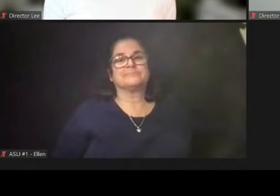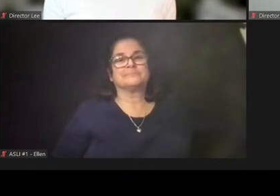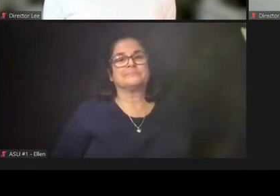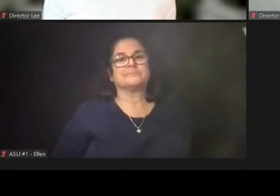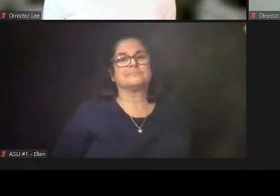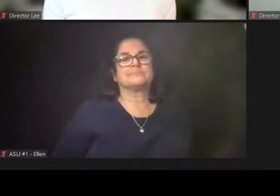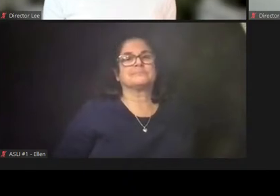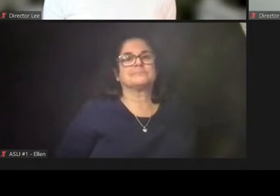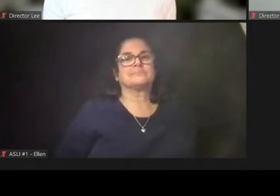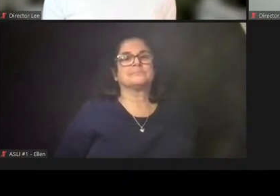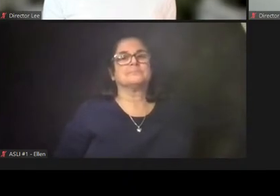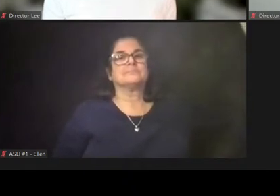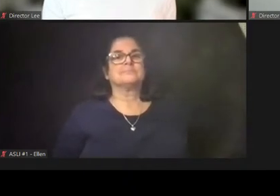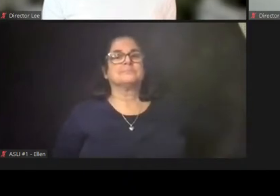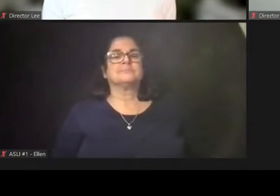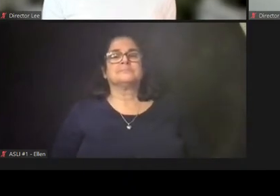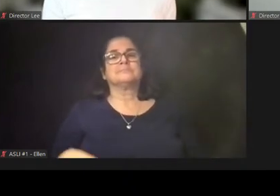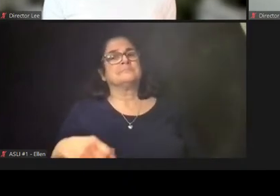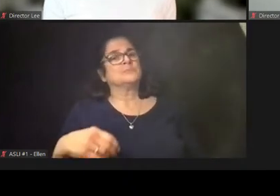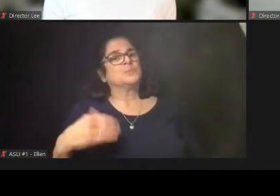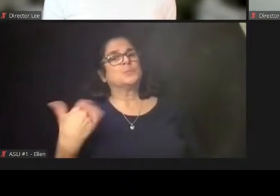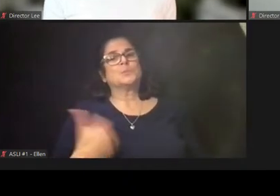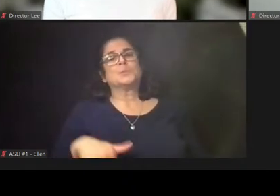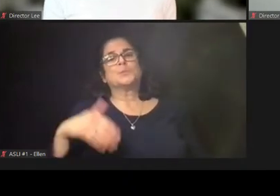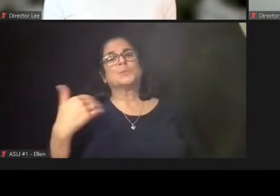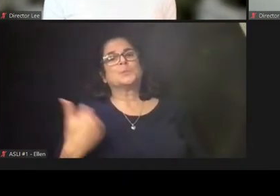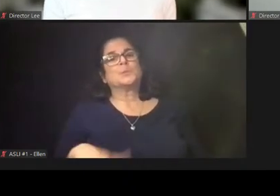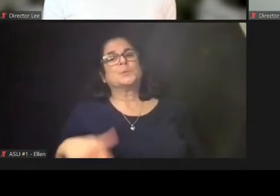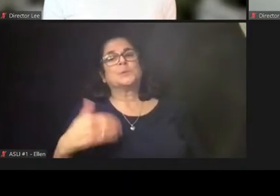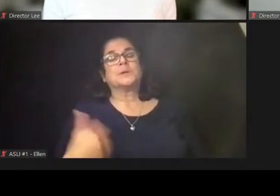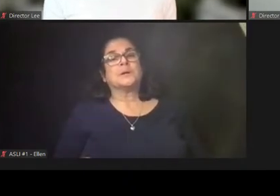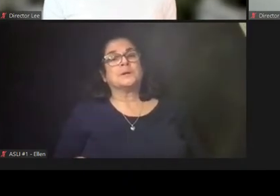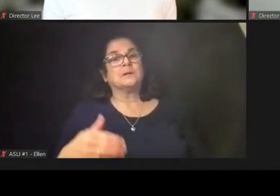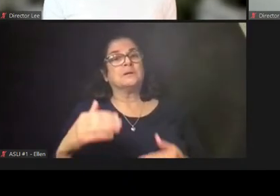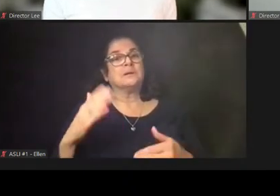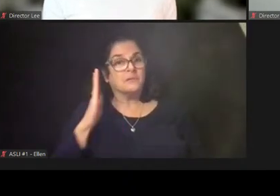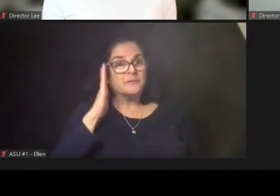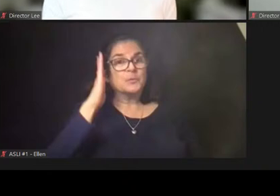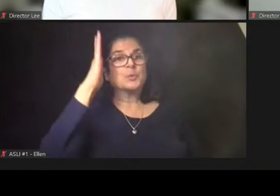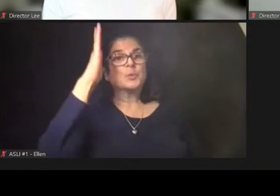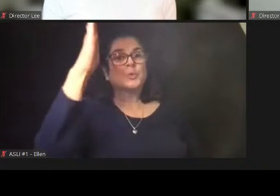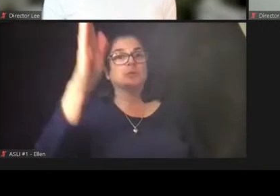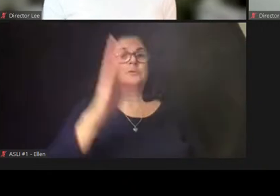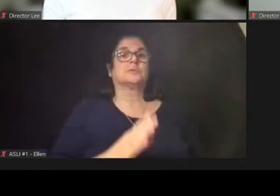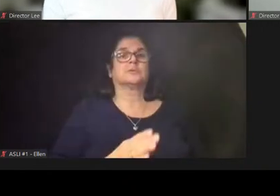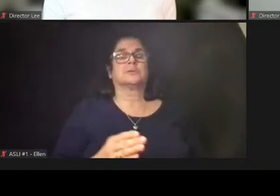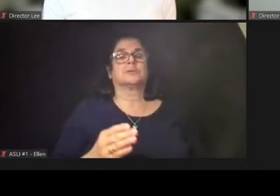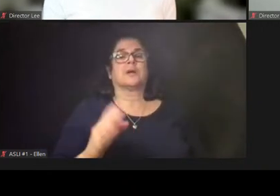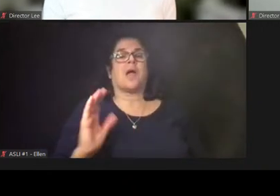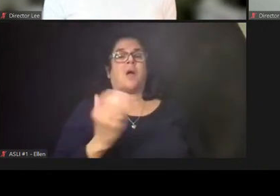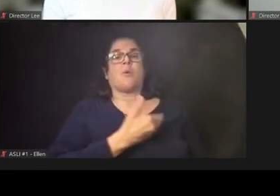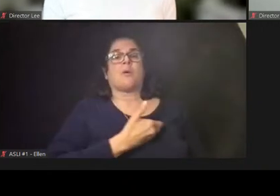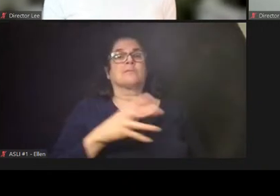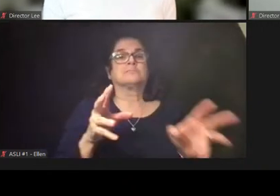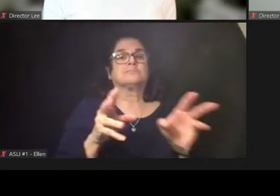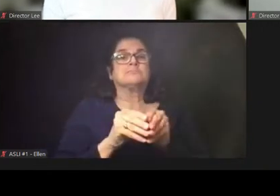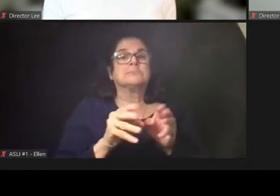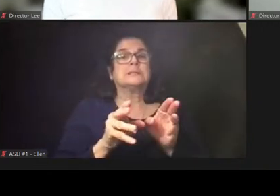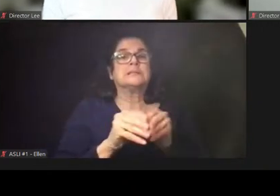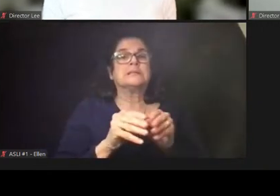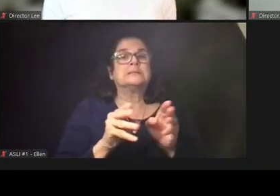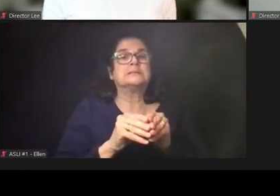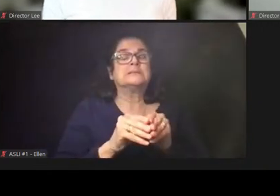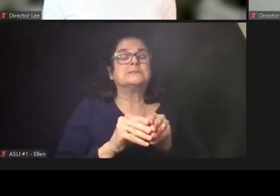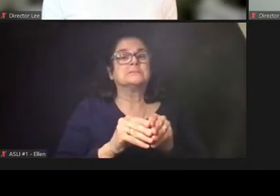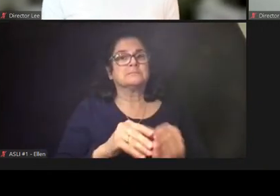And it's really hard to imagine being at a board meeting or in a budget hearing where I haven't heard Greg's